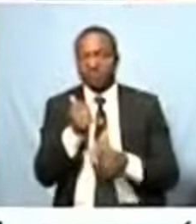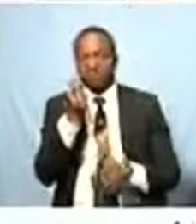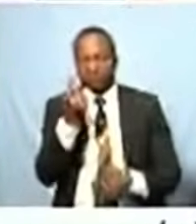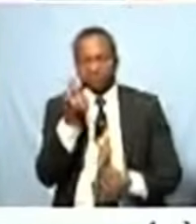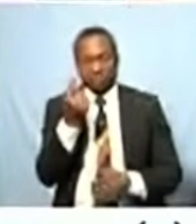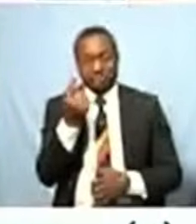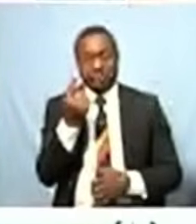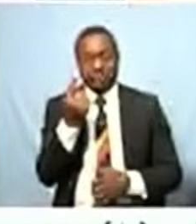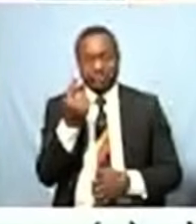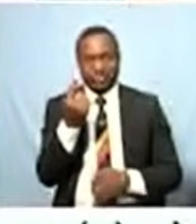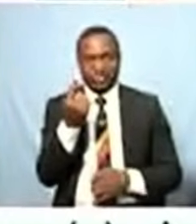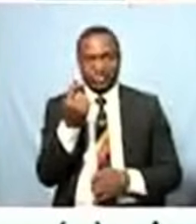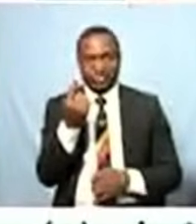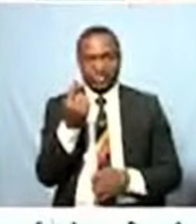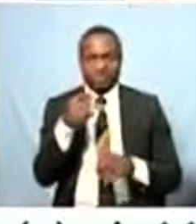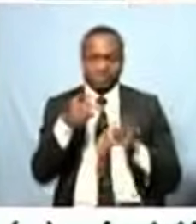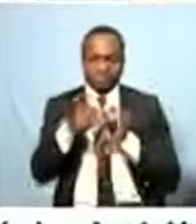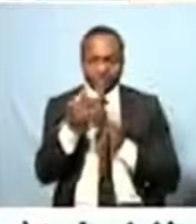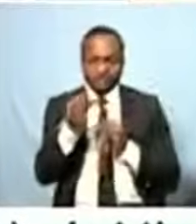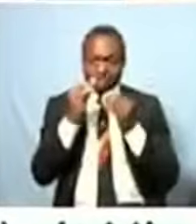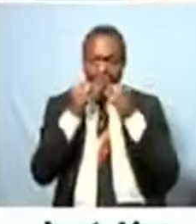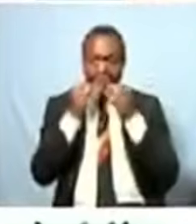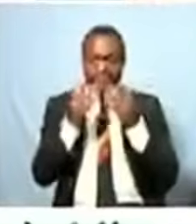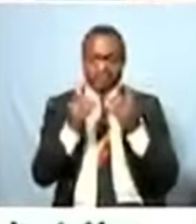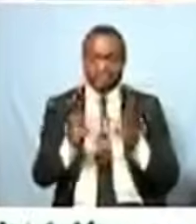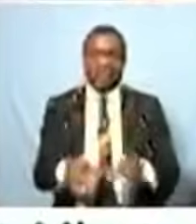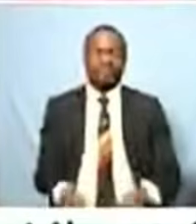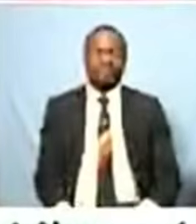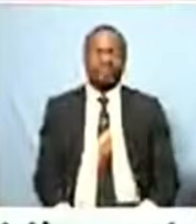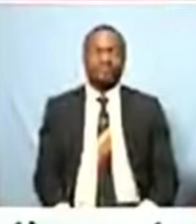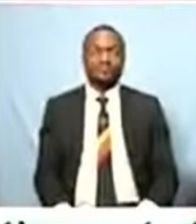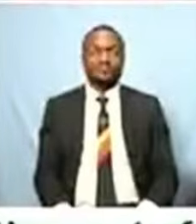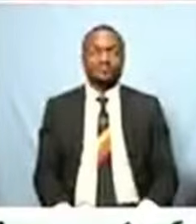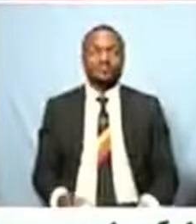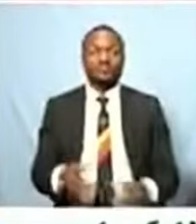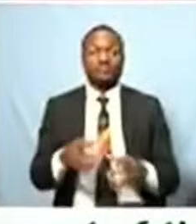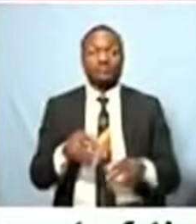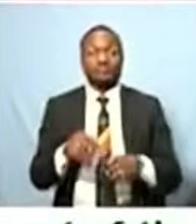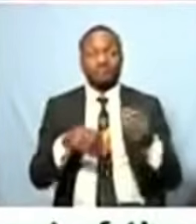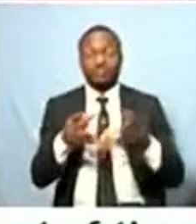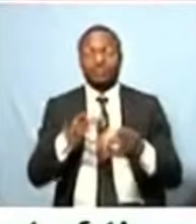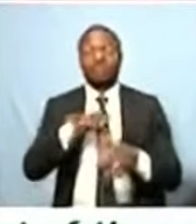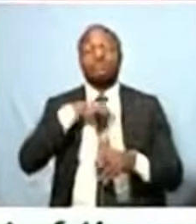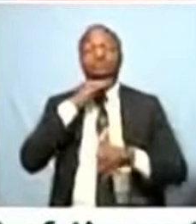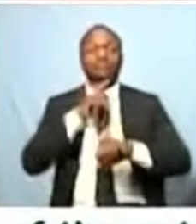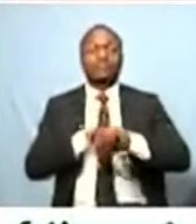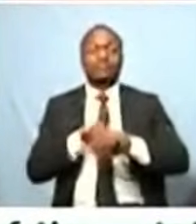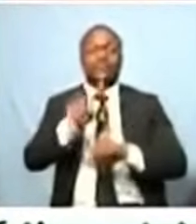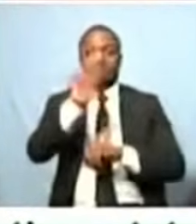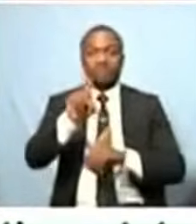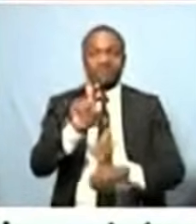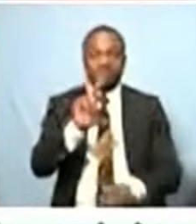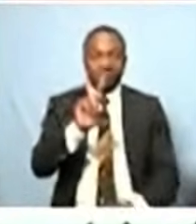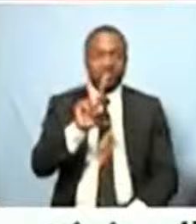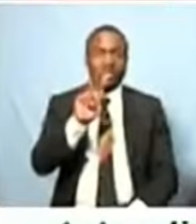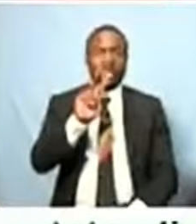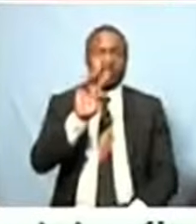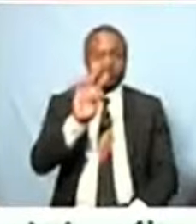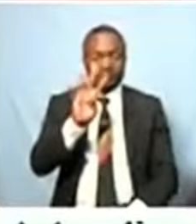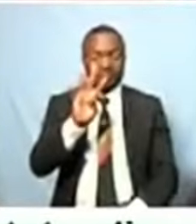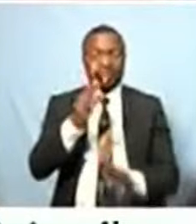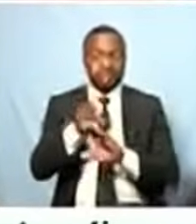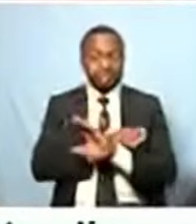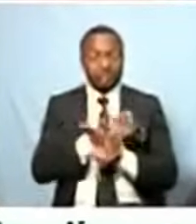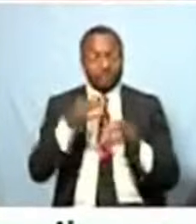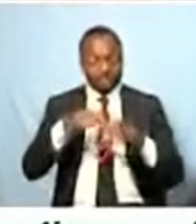it's possible, to be cut off. Thank you. Thank you. We've spent enough time on question 124. Before